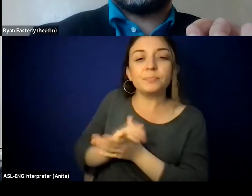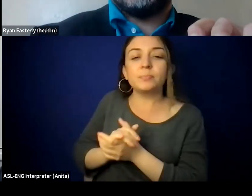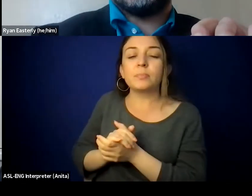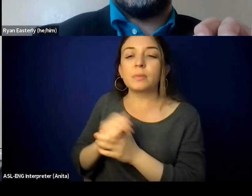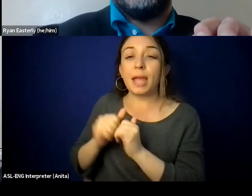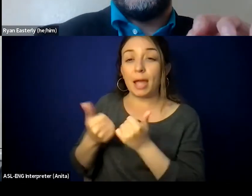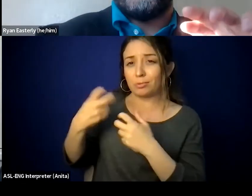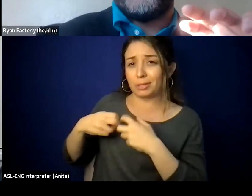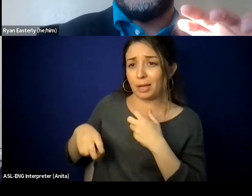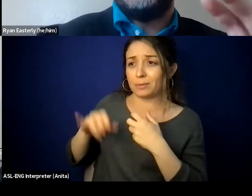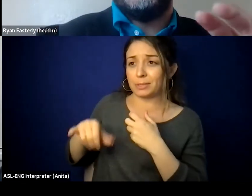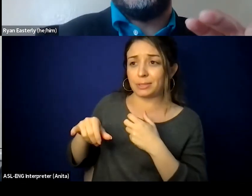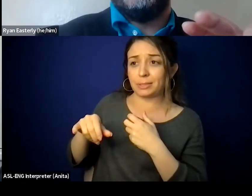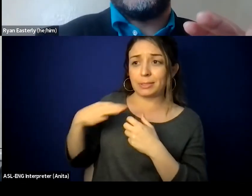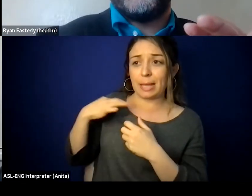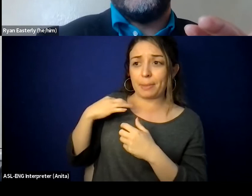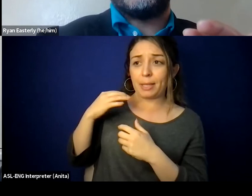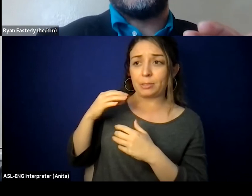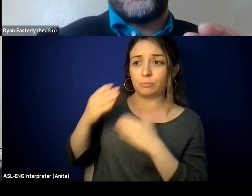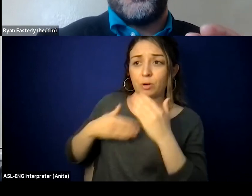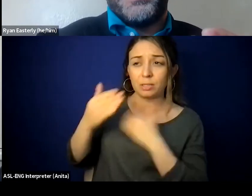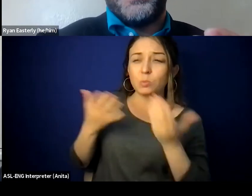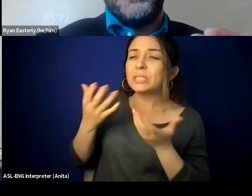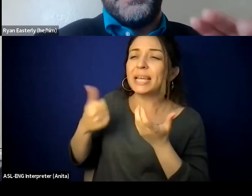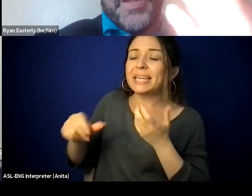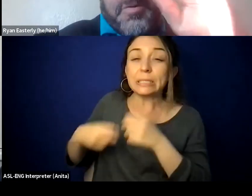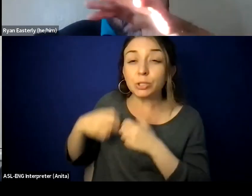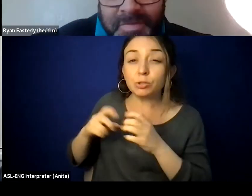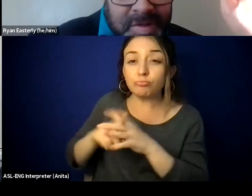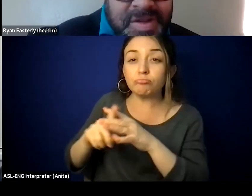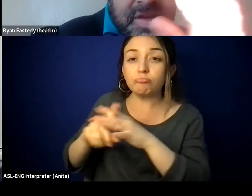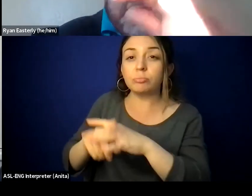this application? What issues did you experience? So start by,